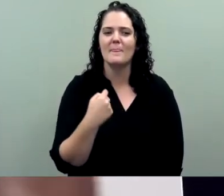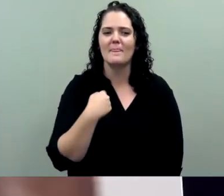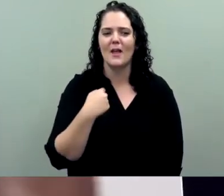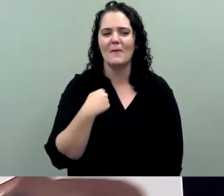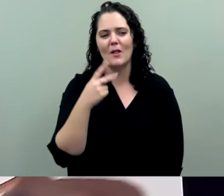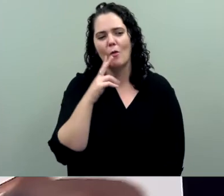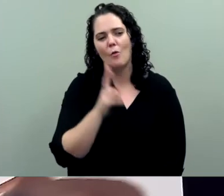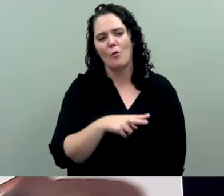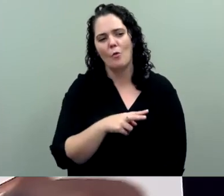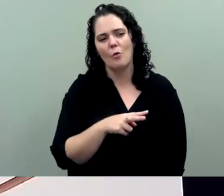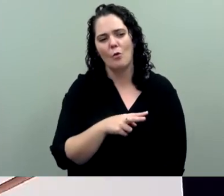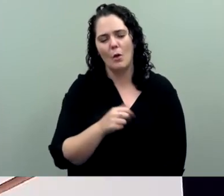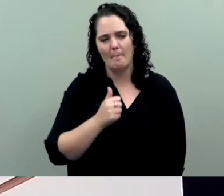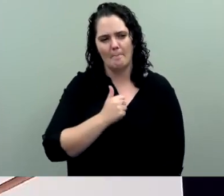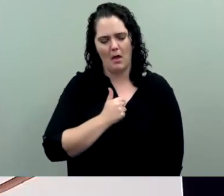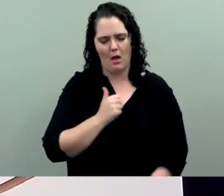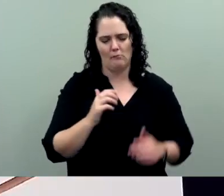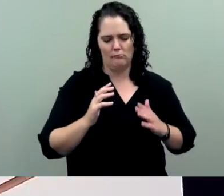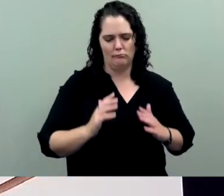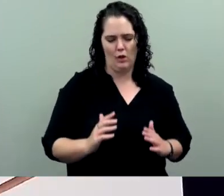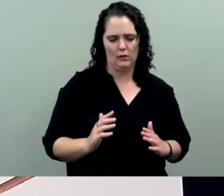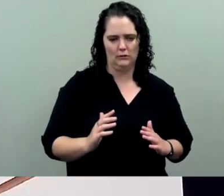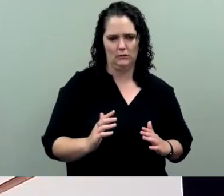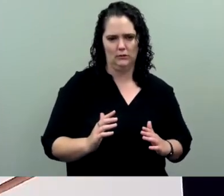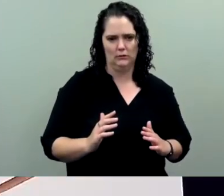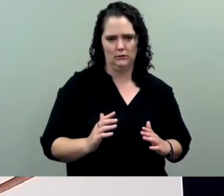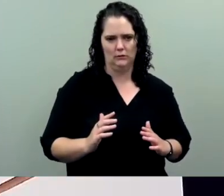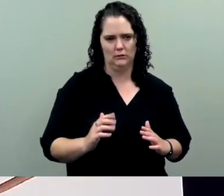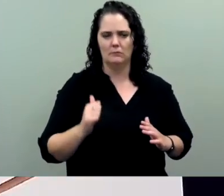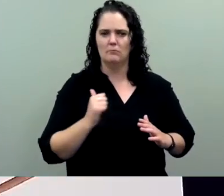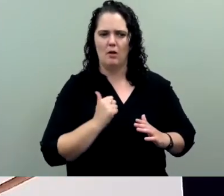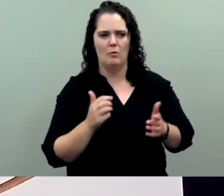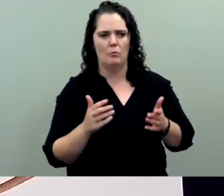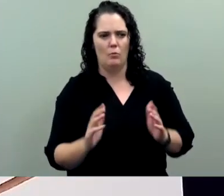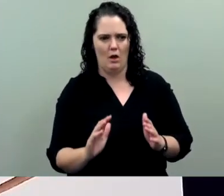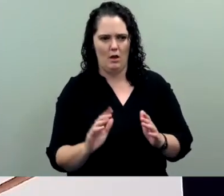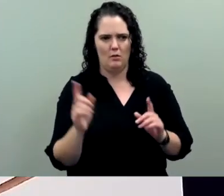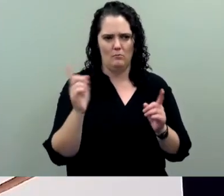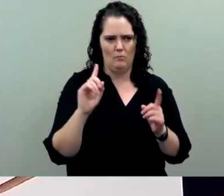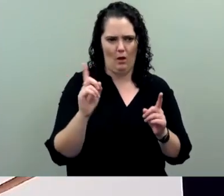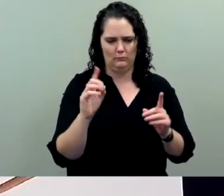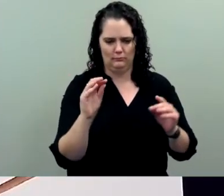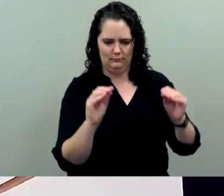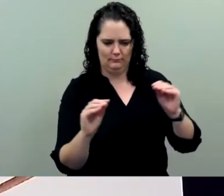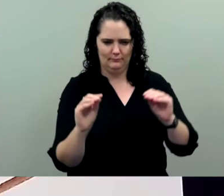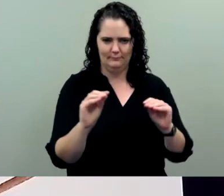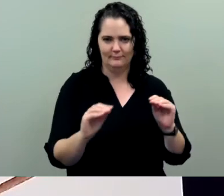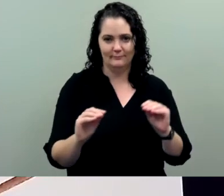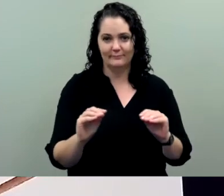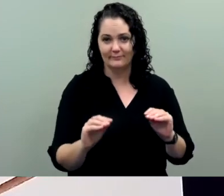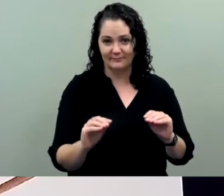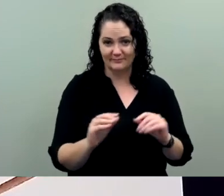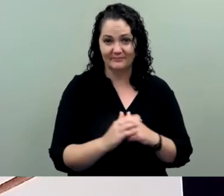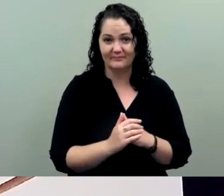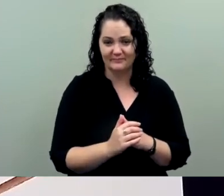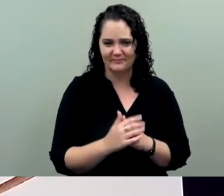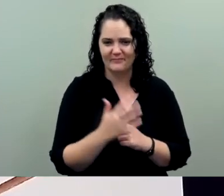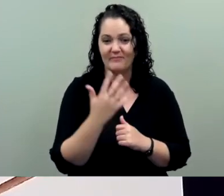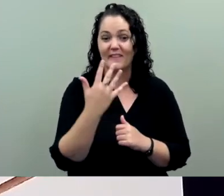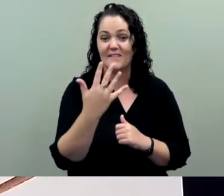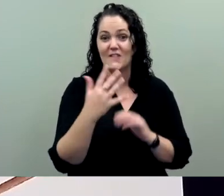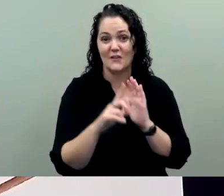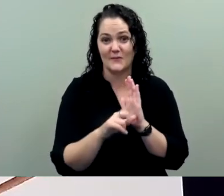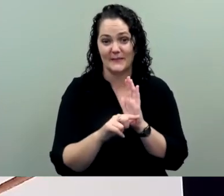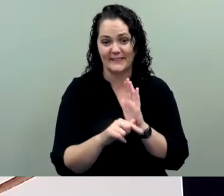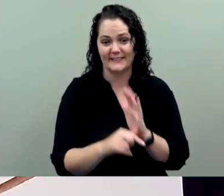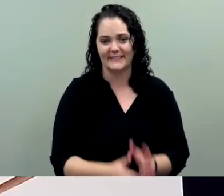movements, and what is the movement of my body that I can add into that work? All right, let's go about 5 minutes, y'all.